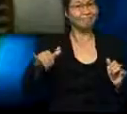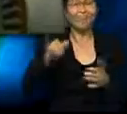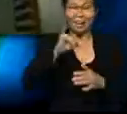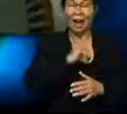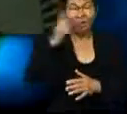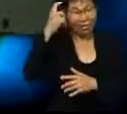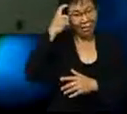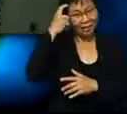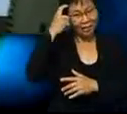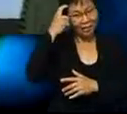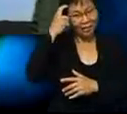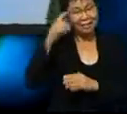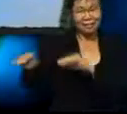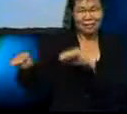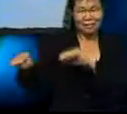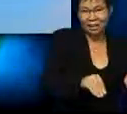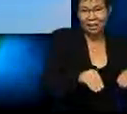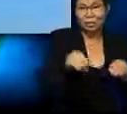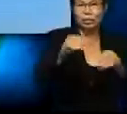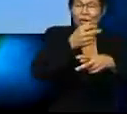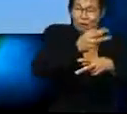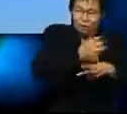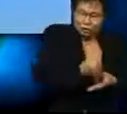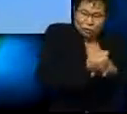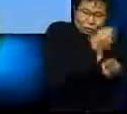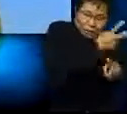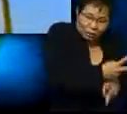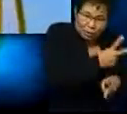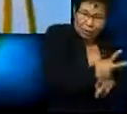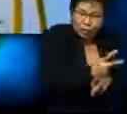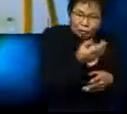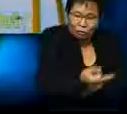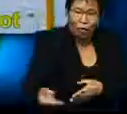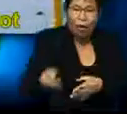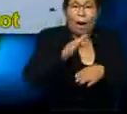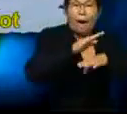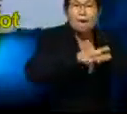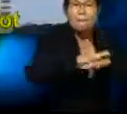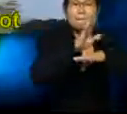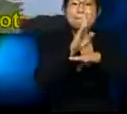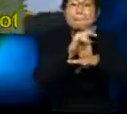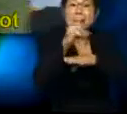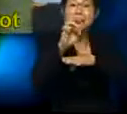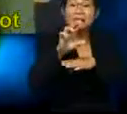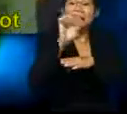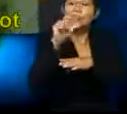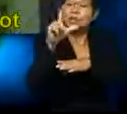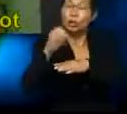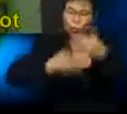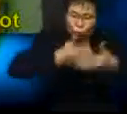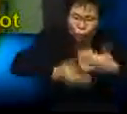I think it is taken to a storage facility or bunker slots where it is processed to